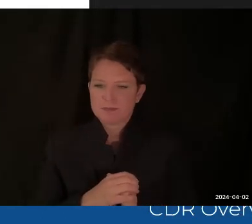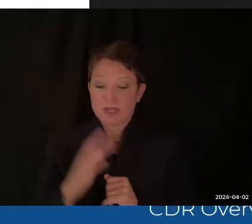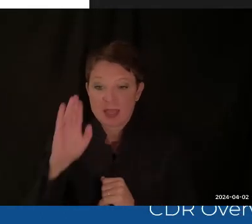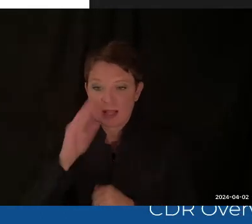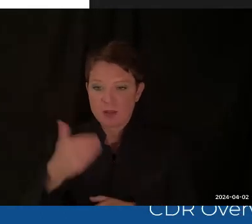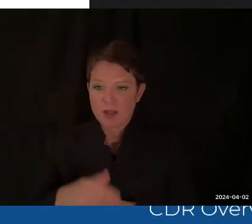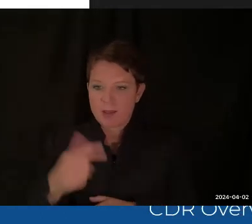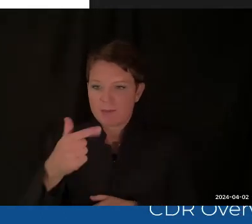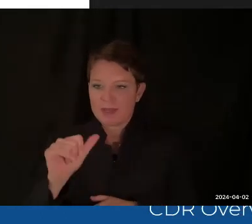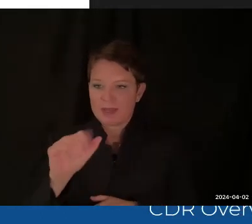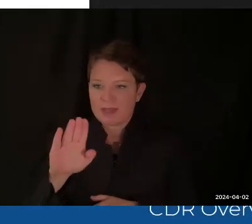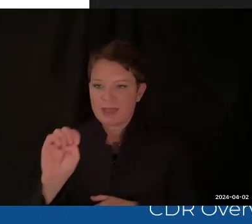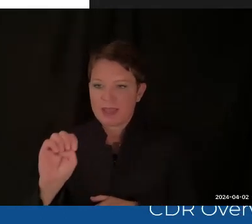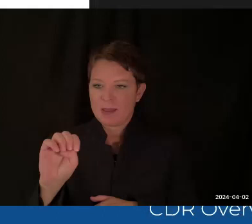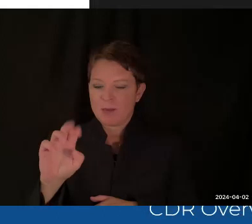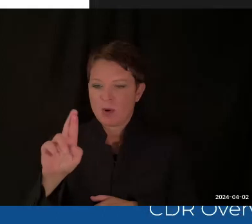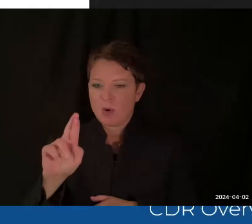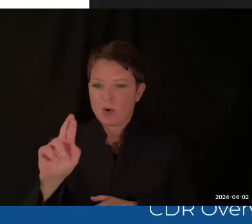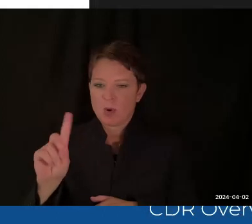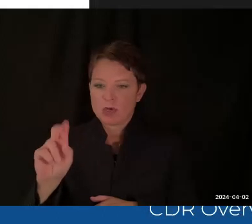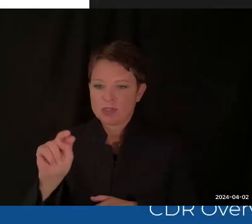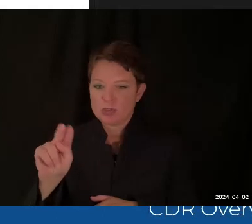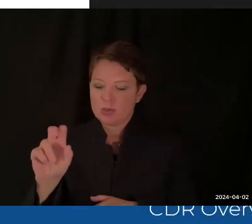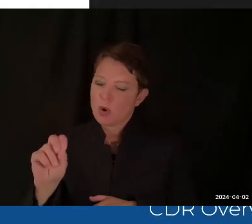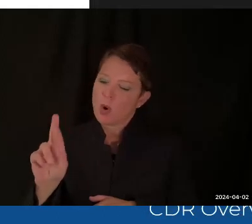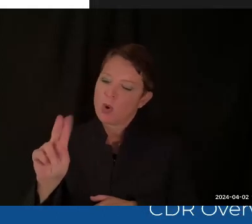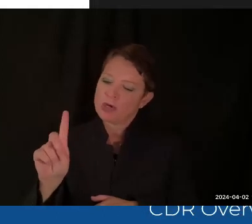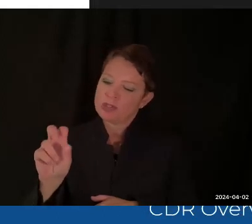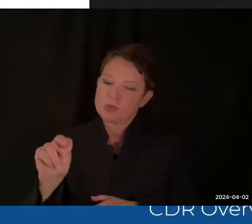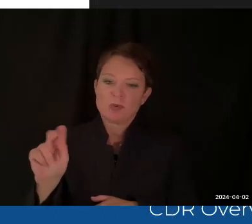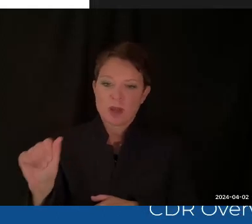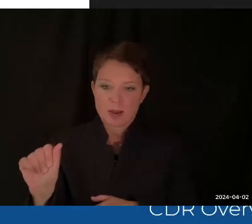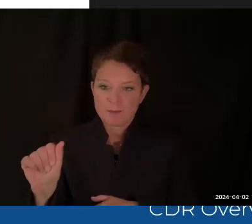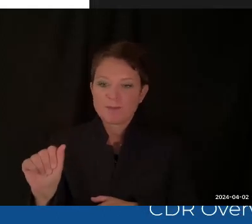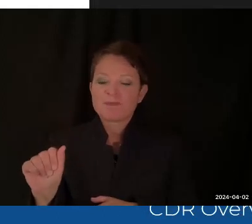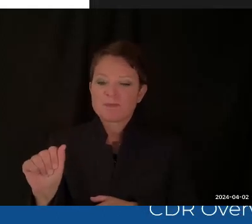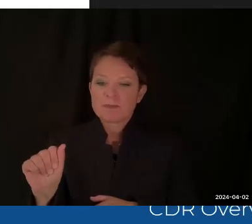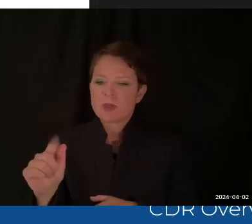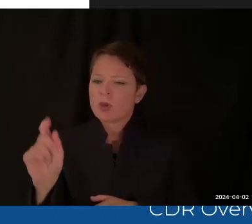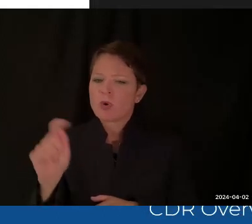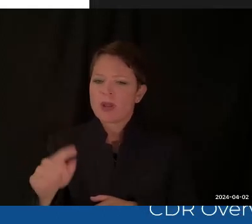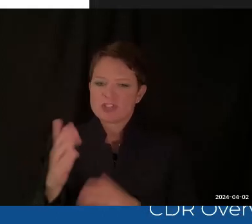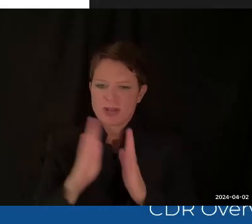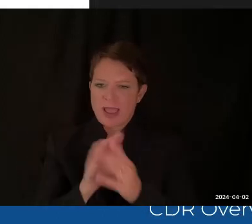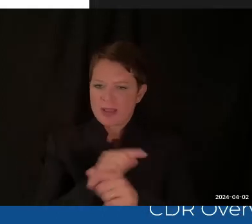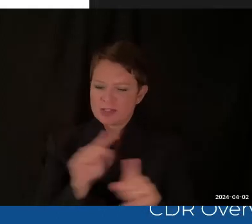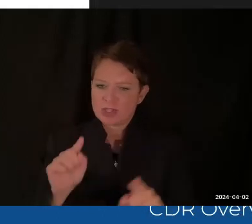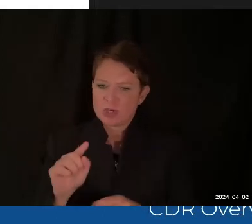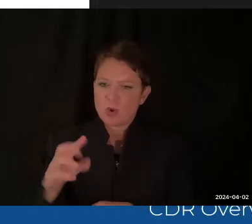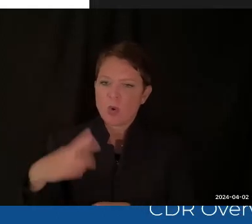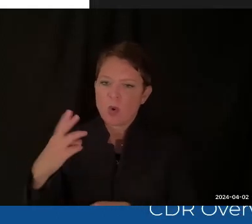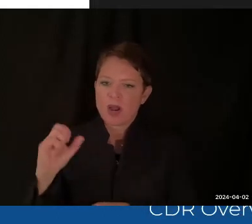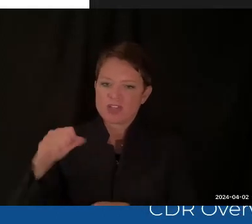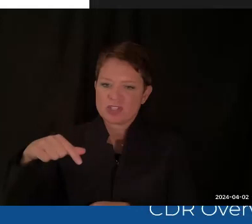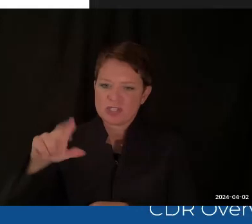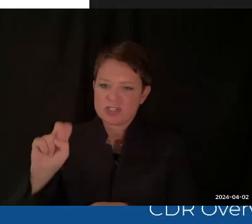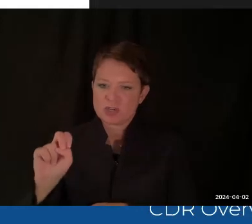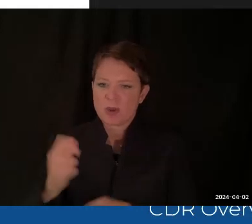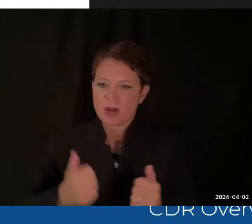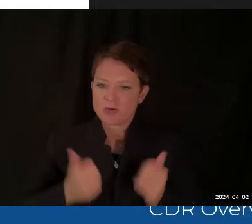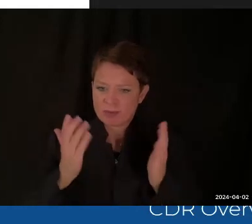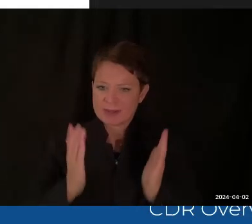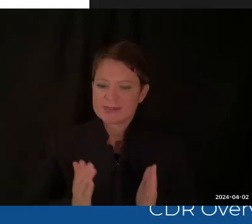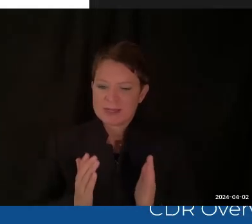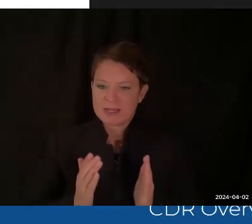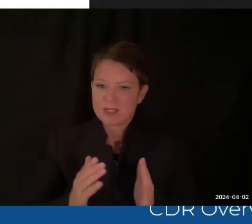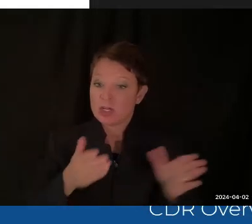Hello, my name is Gabe Orduna. Just a question for you, Washington Square resident here. So